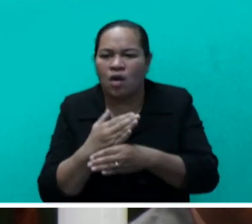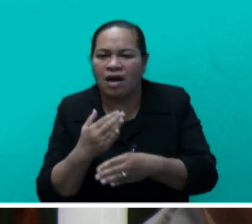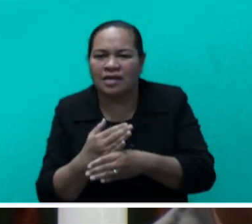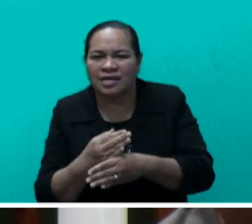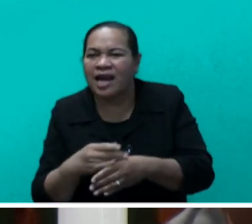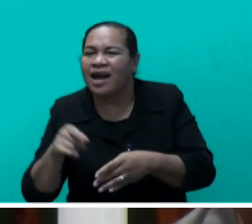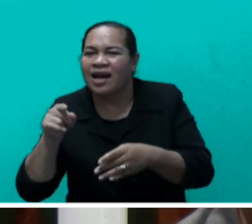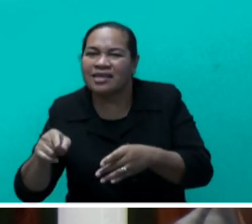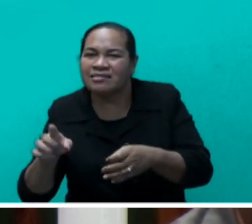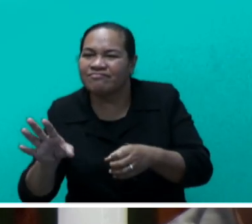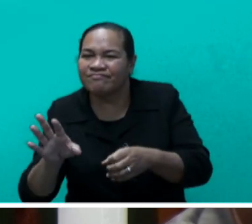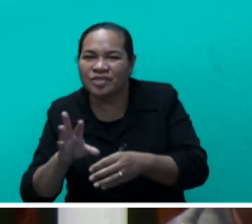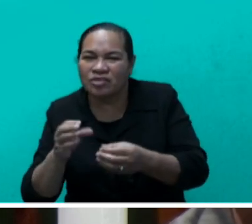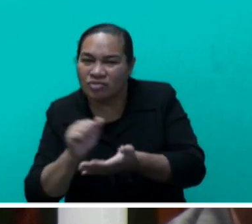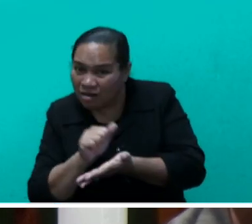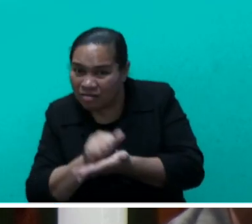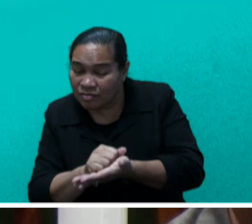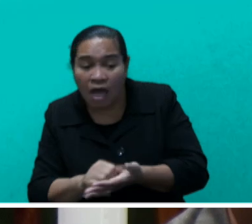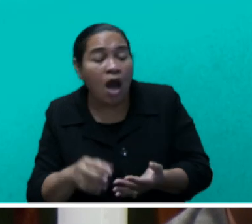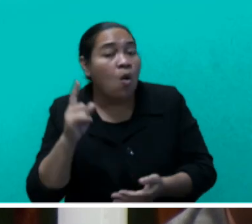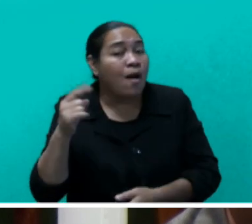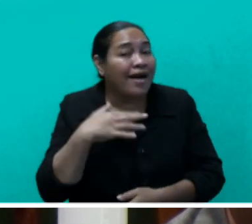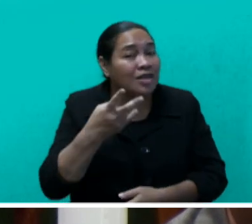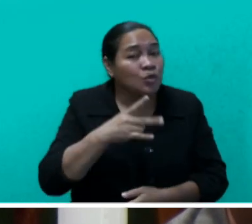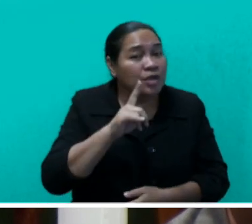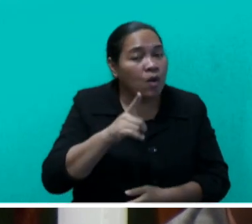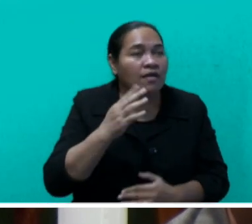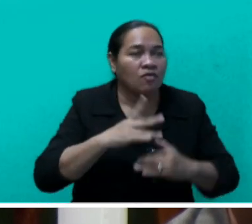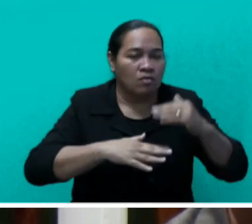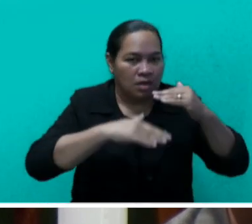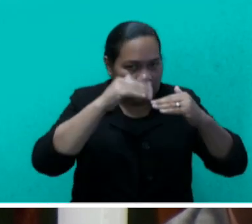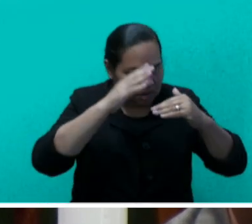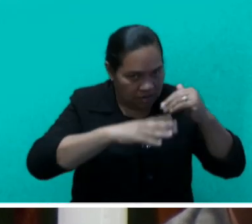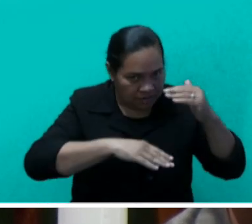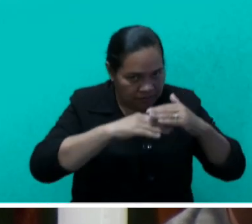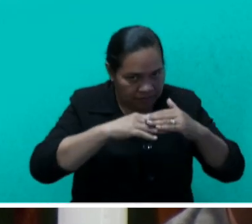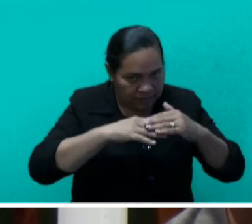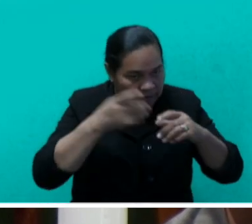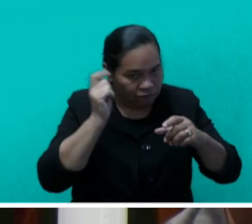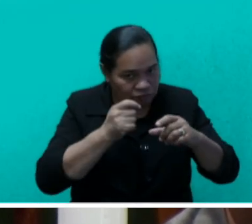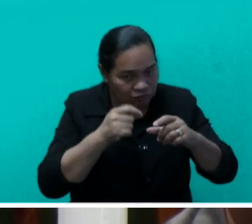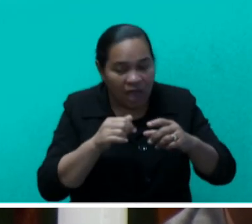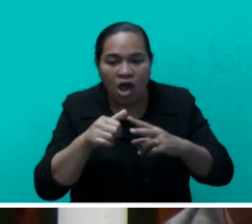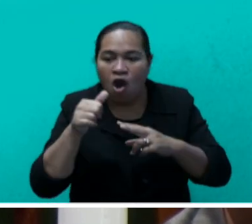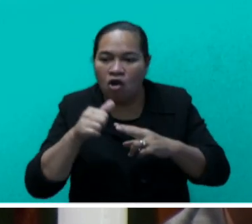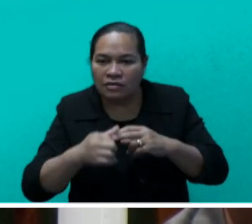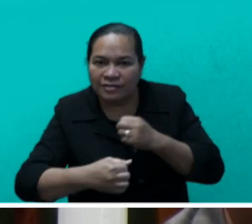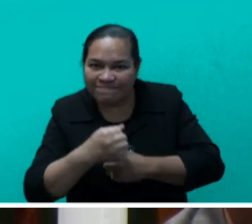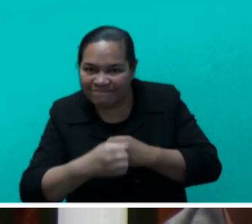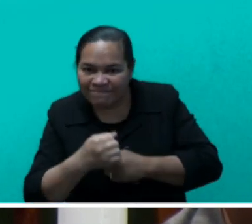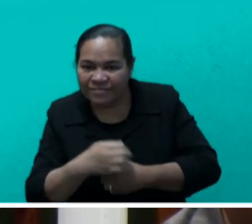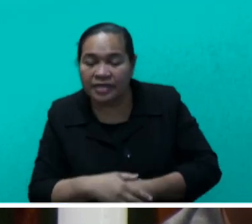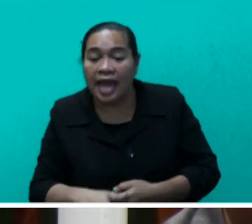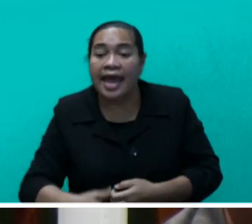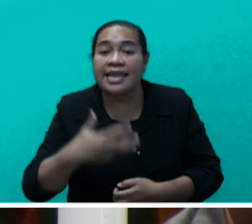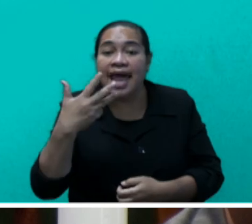retail industry, 121 in building, construction and civil engineering, 9 in the